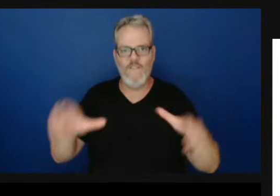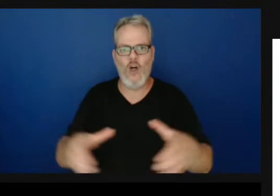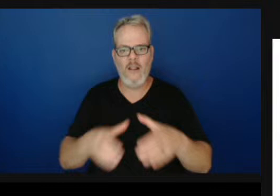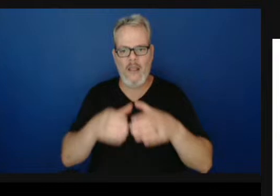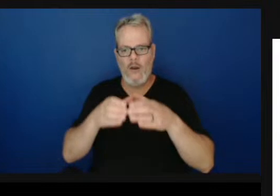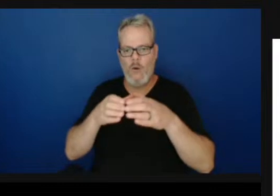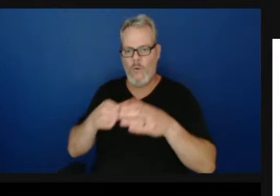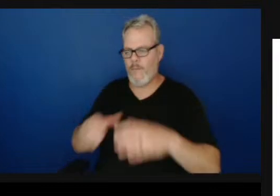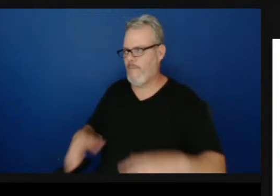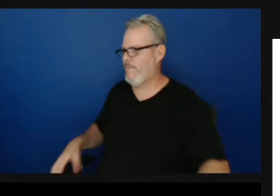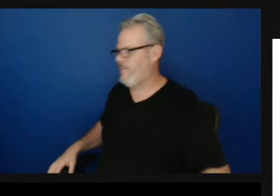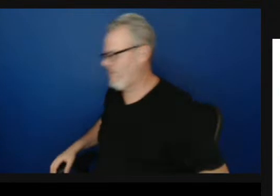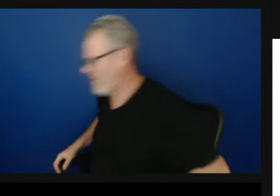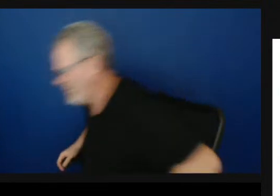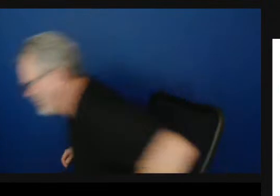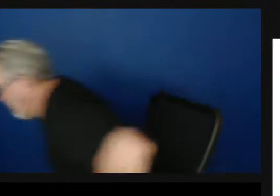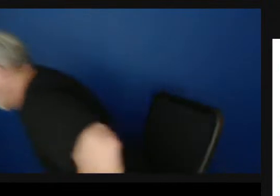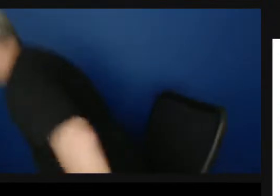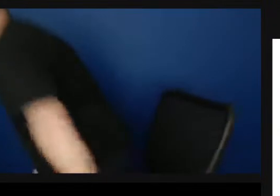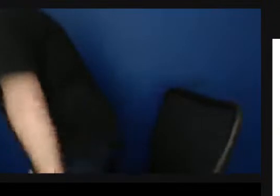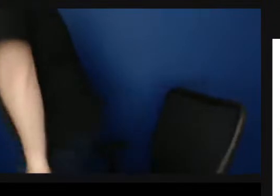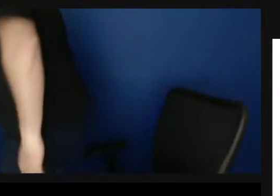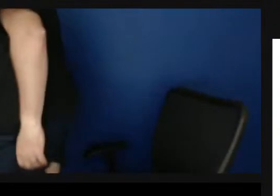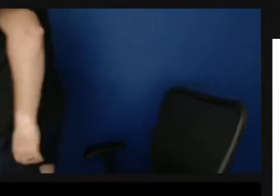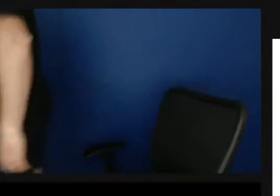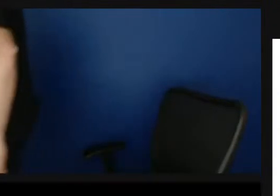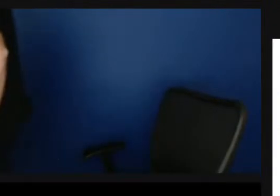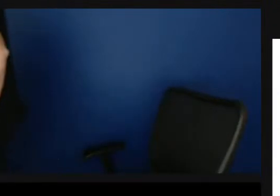Well, no more, unfortunately.